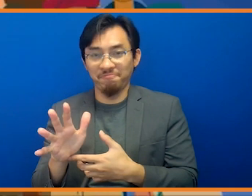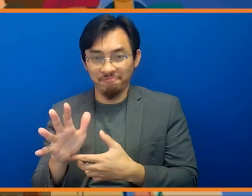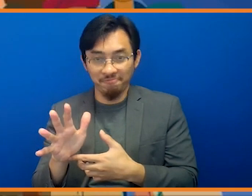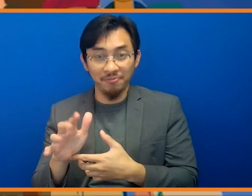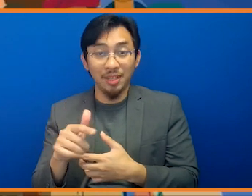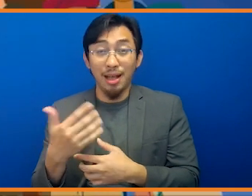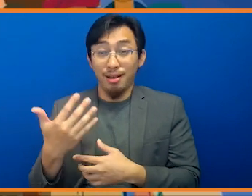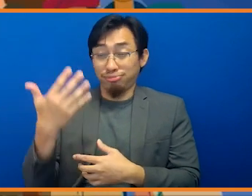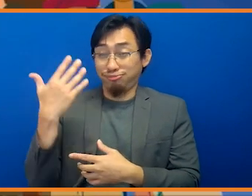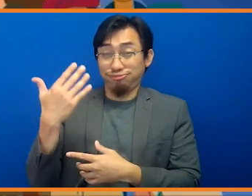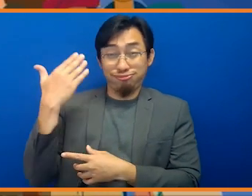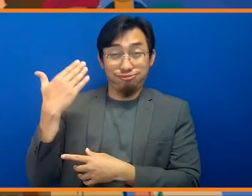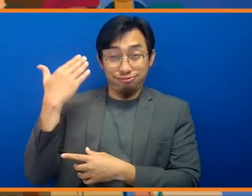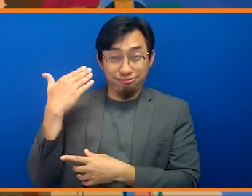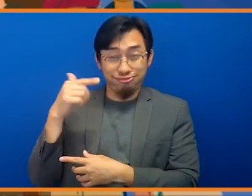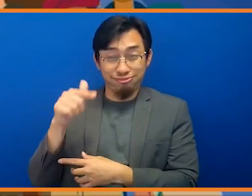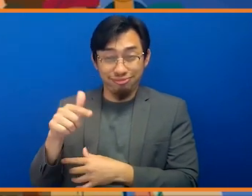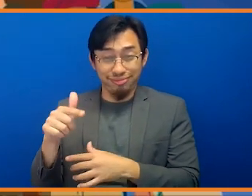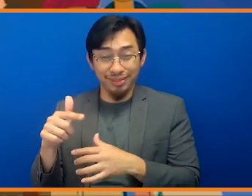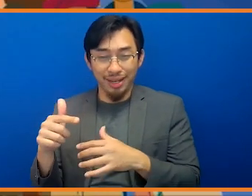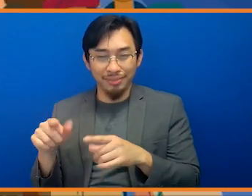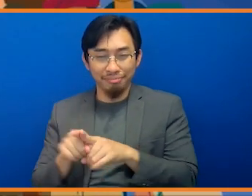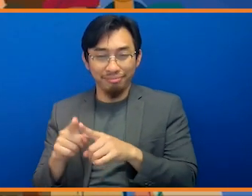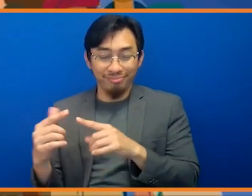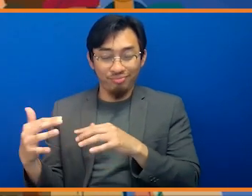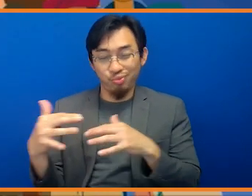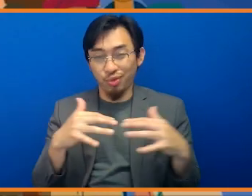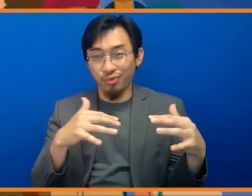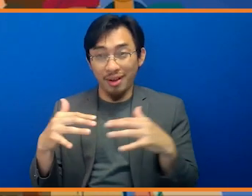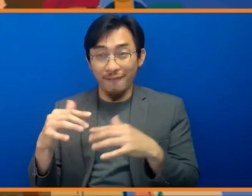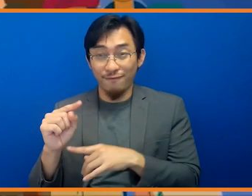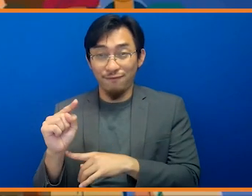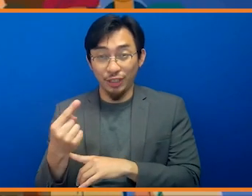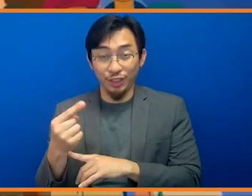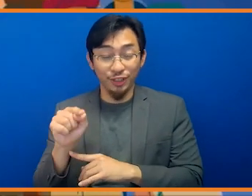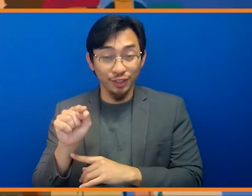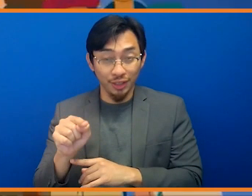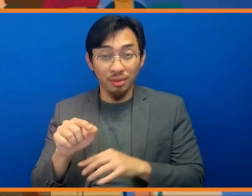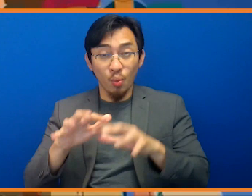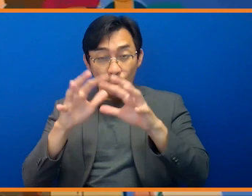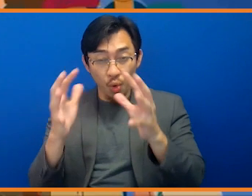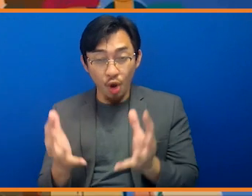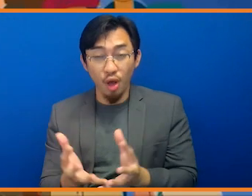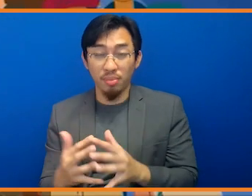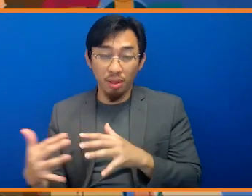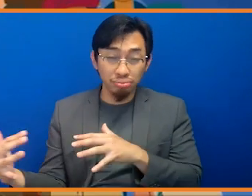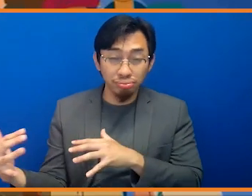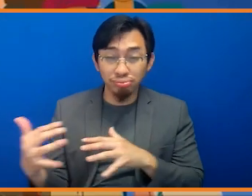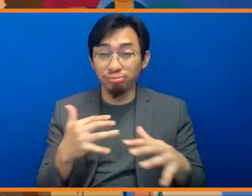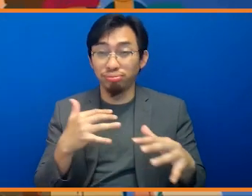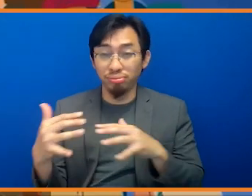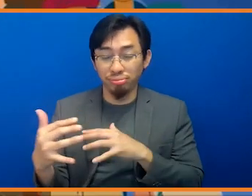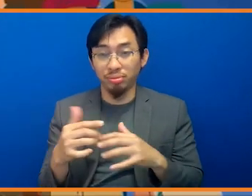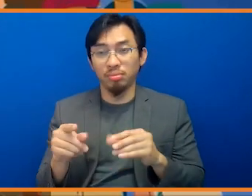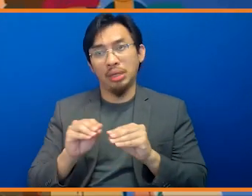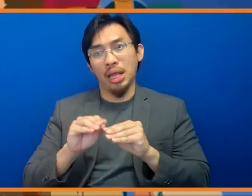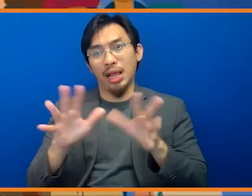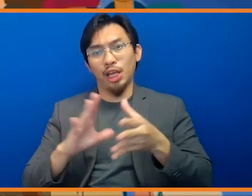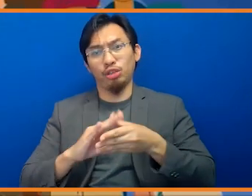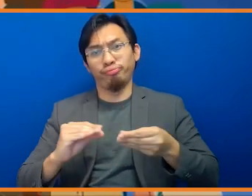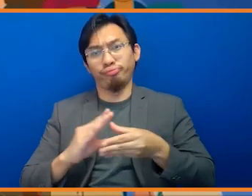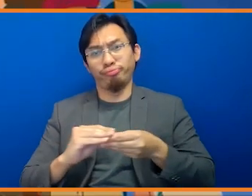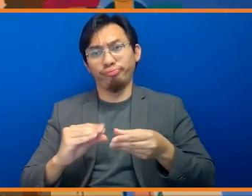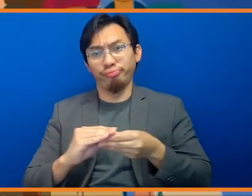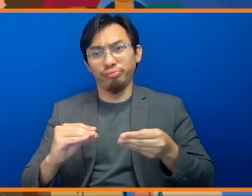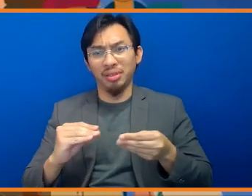For the countries engaged in World War I, the global conflict provided a clear narrative arc, full